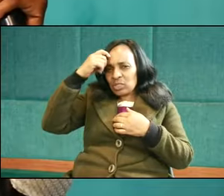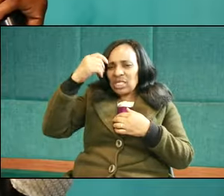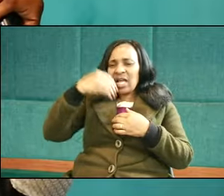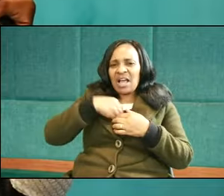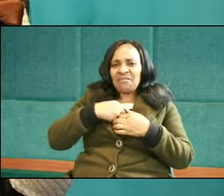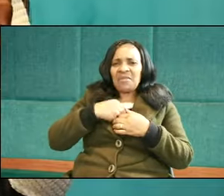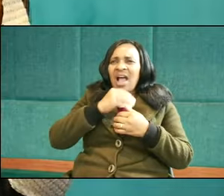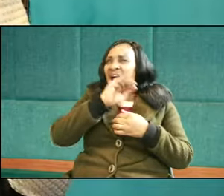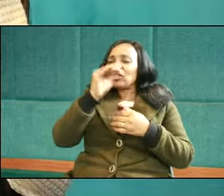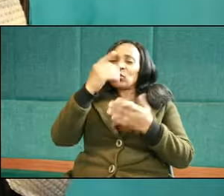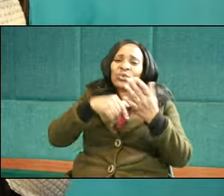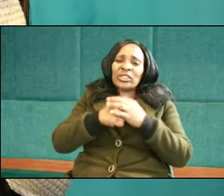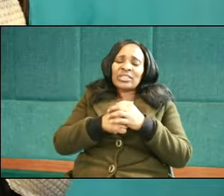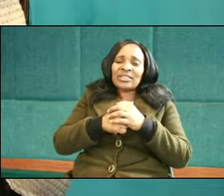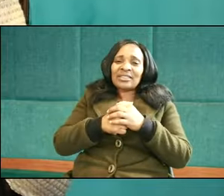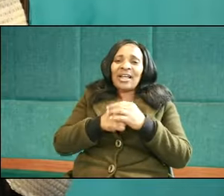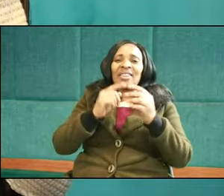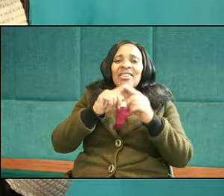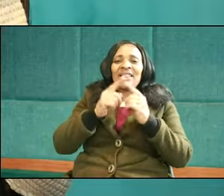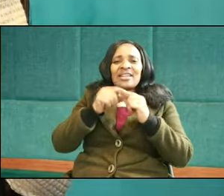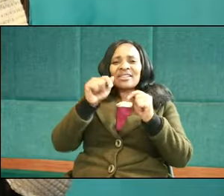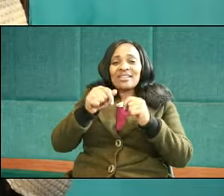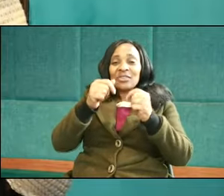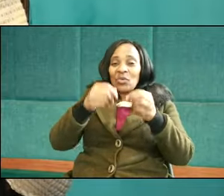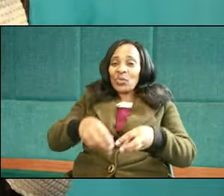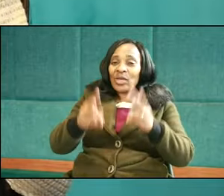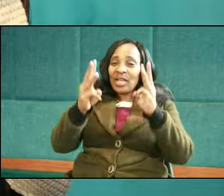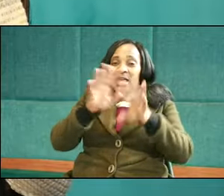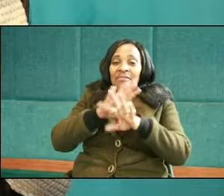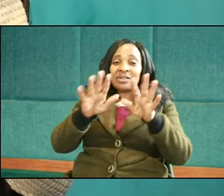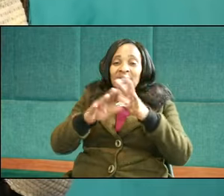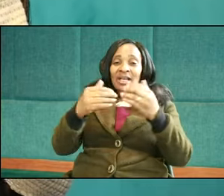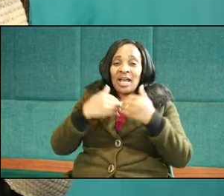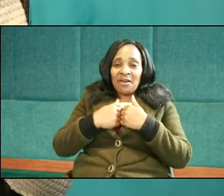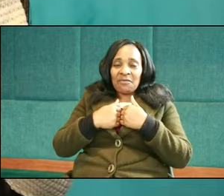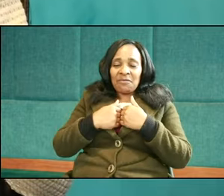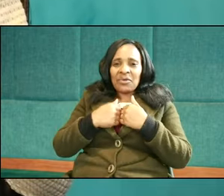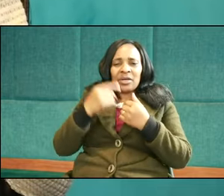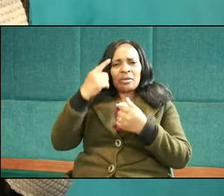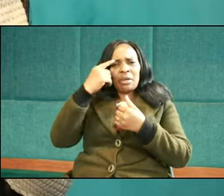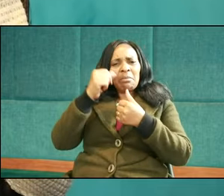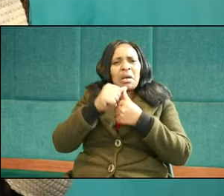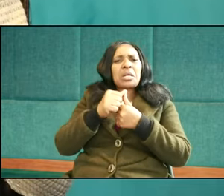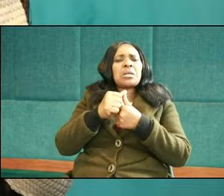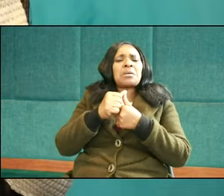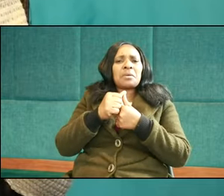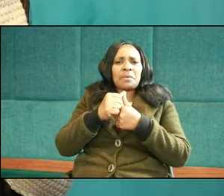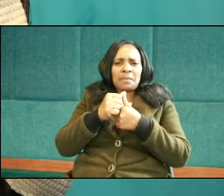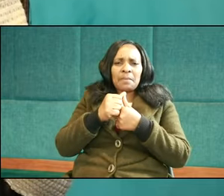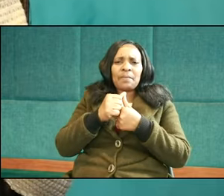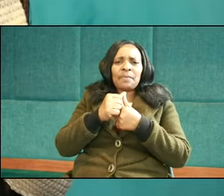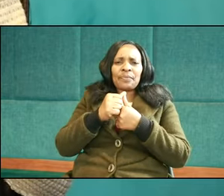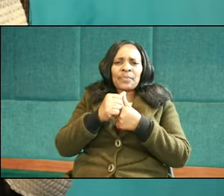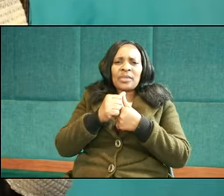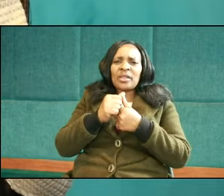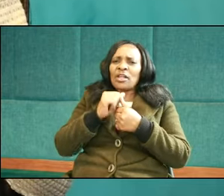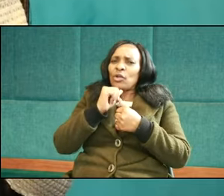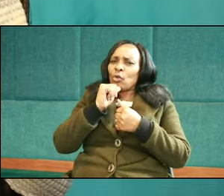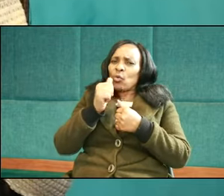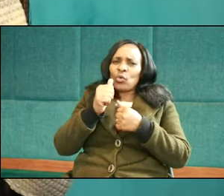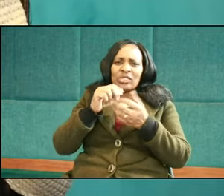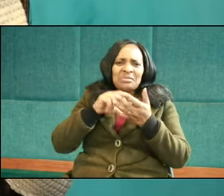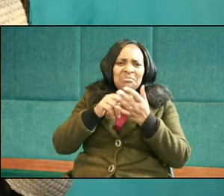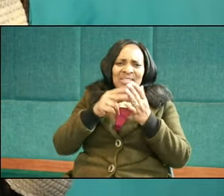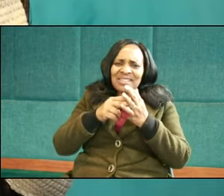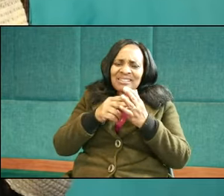could he ask for? And still in that point and having everything, he realizes that it's not much meaning.